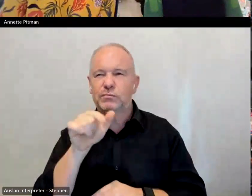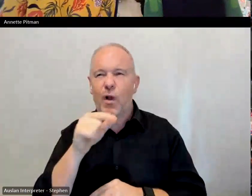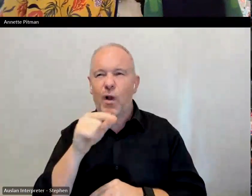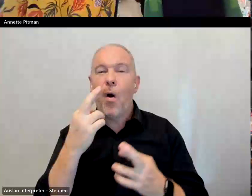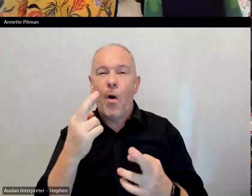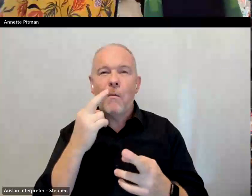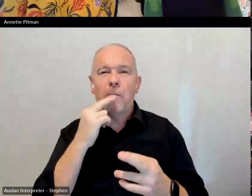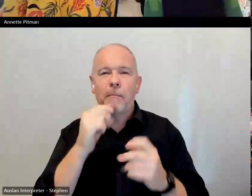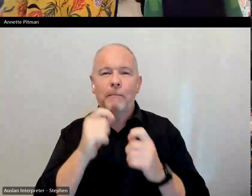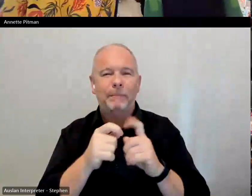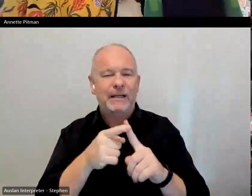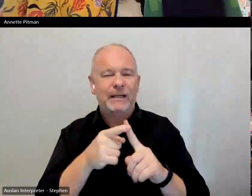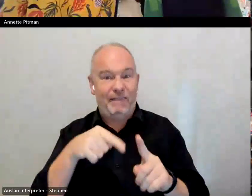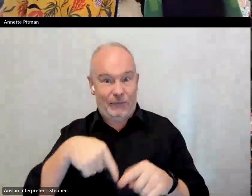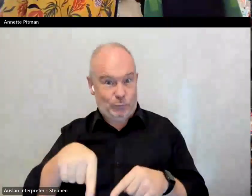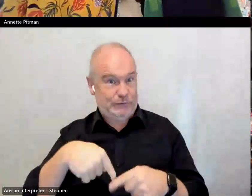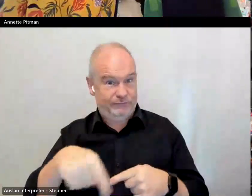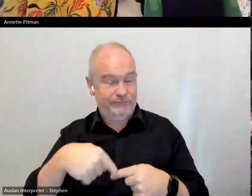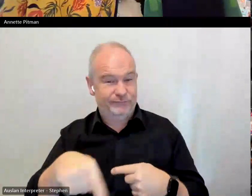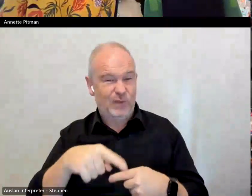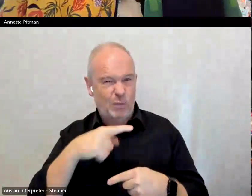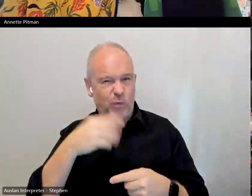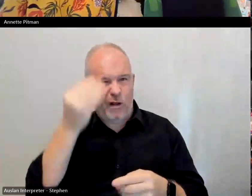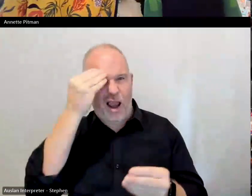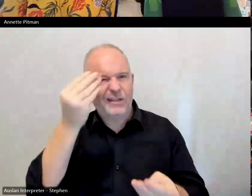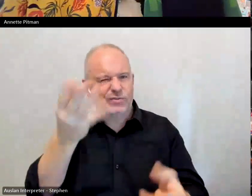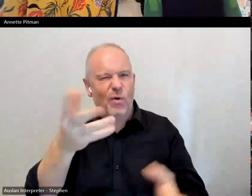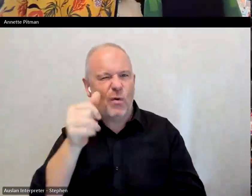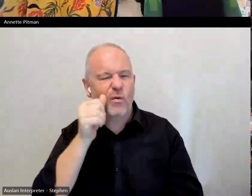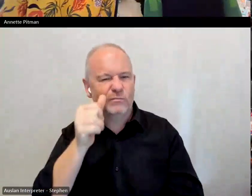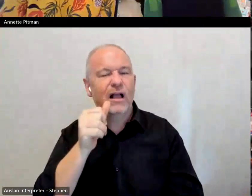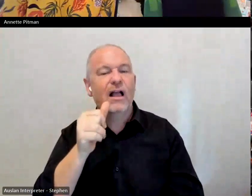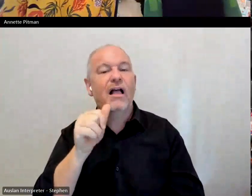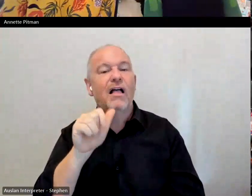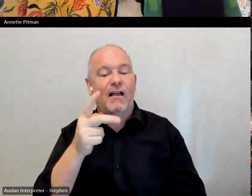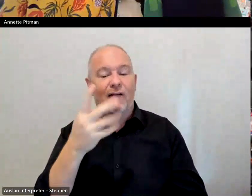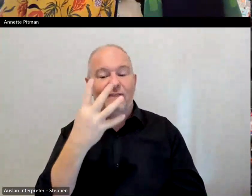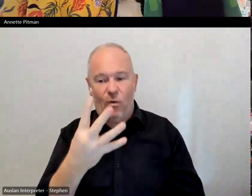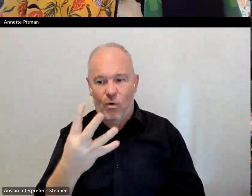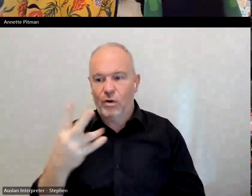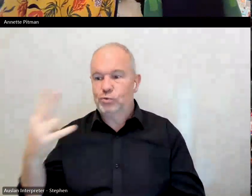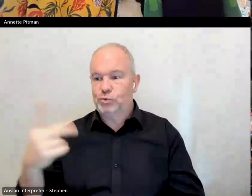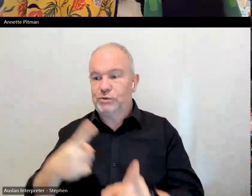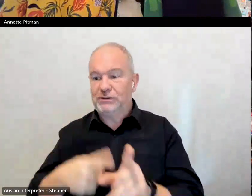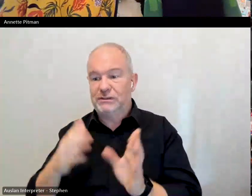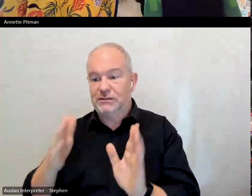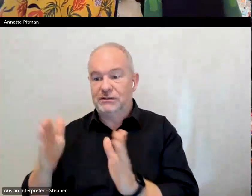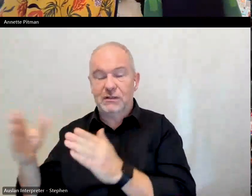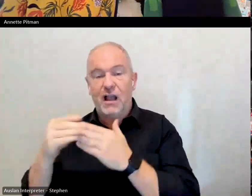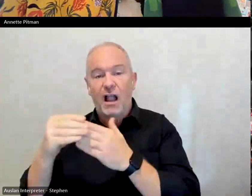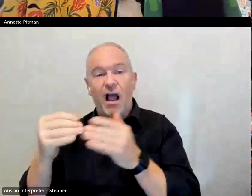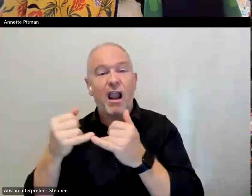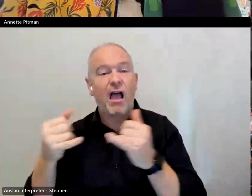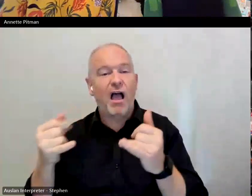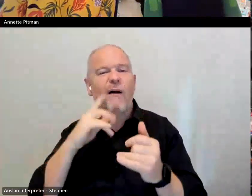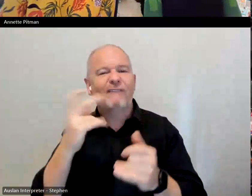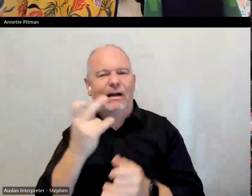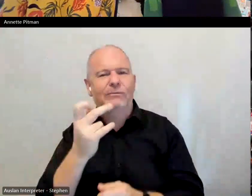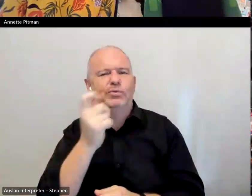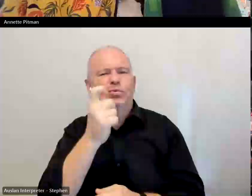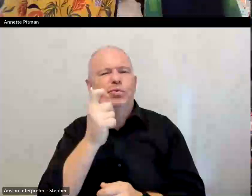will actually be this week. We'll let everyone know. And then the 4 and 2-year guidelines will be available shortly